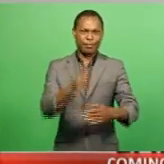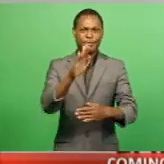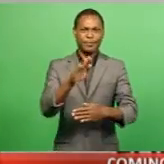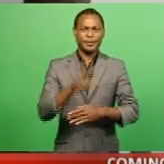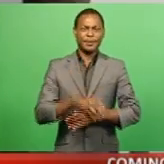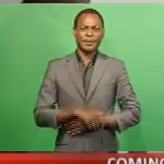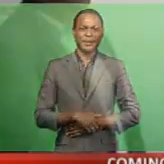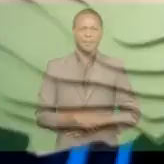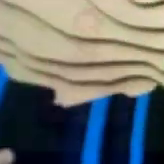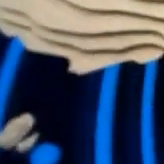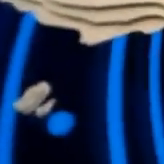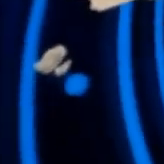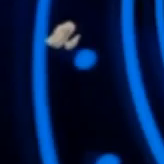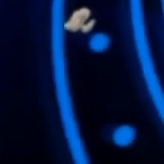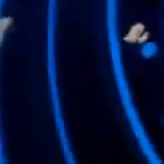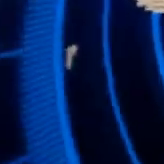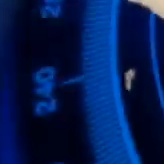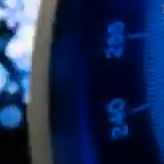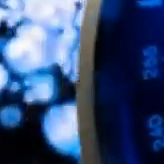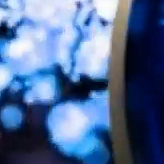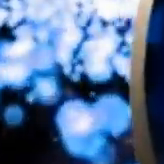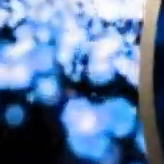us.